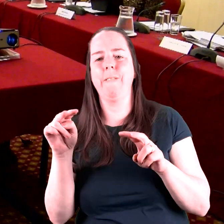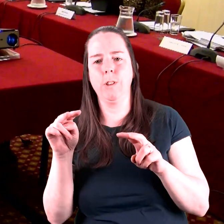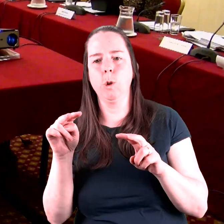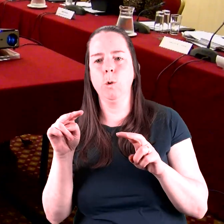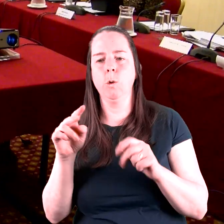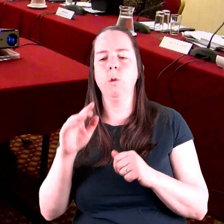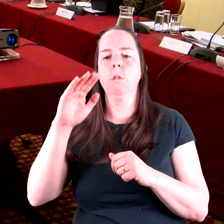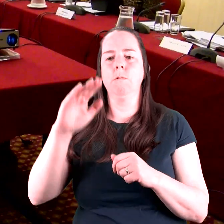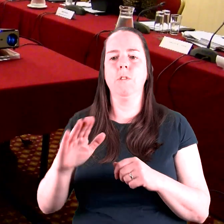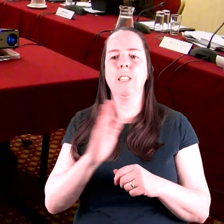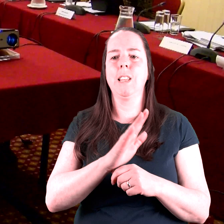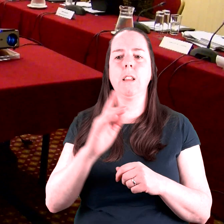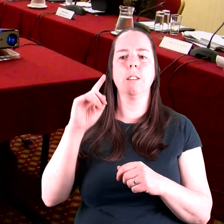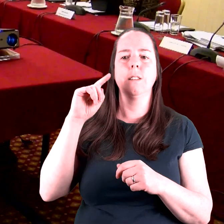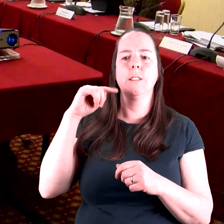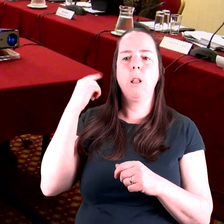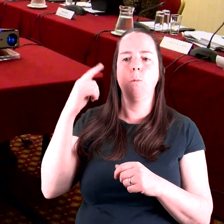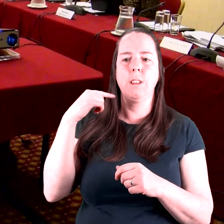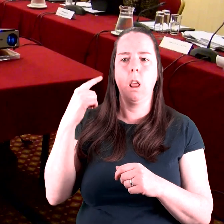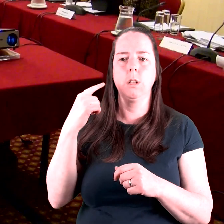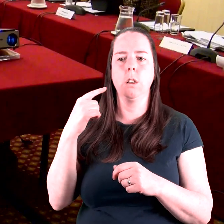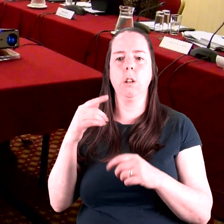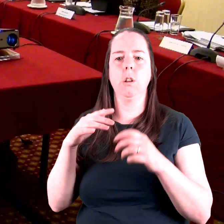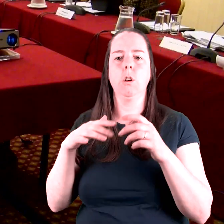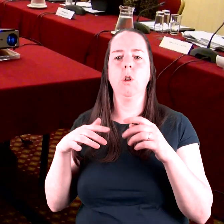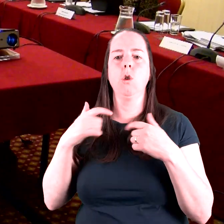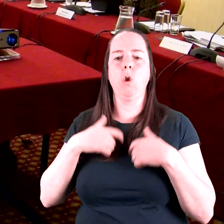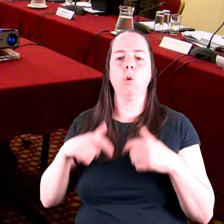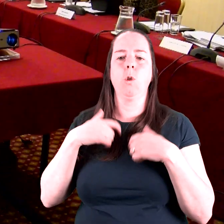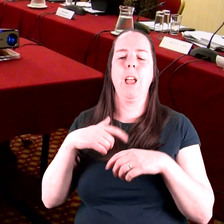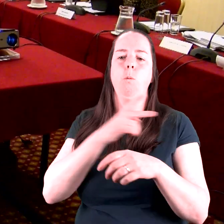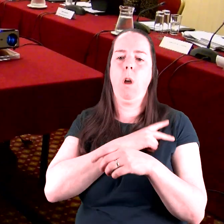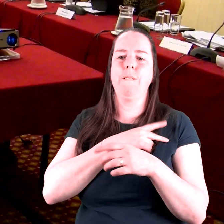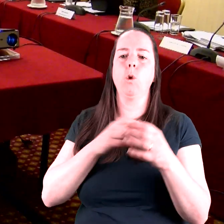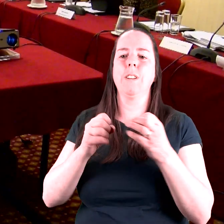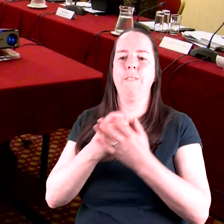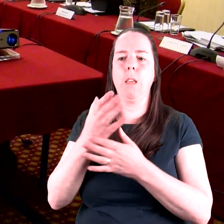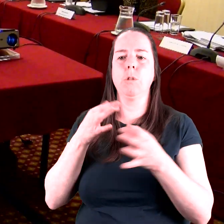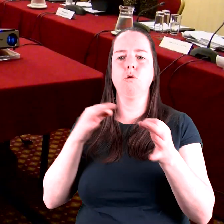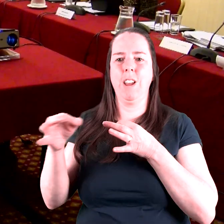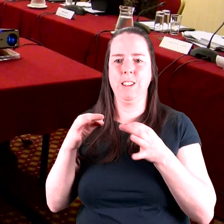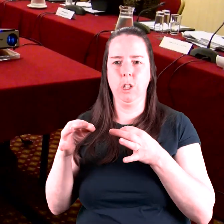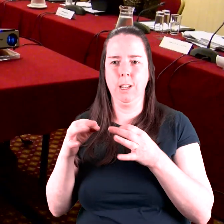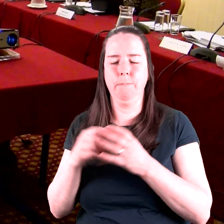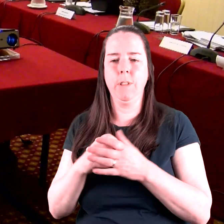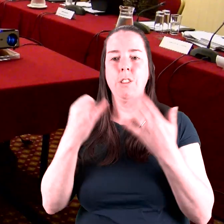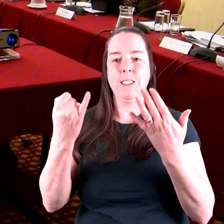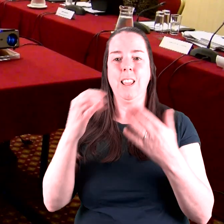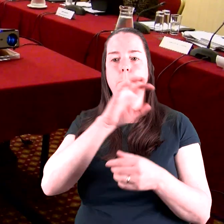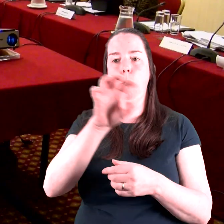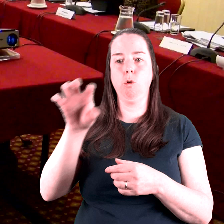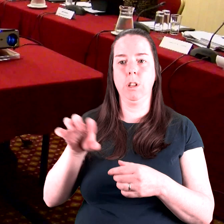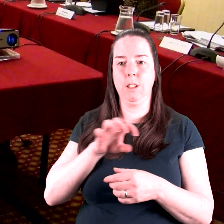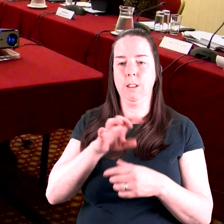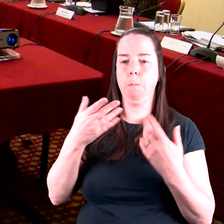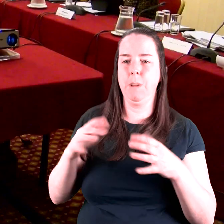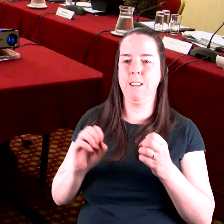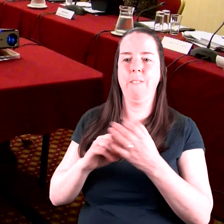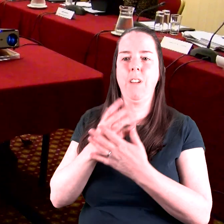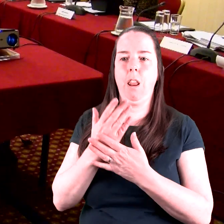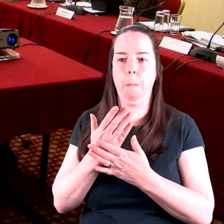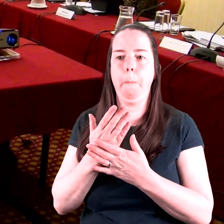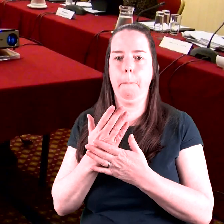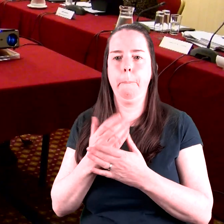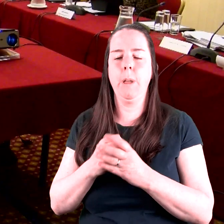give you an overview of the South West London Social Care Workforce Development Strategy that the 6 boroughs have